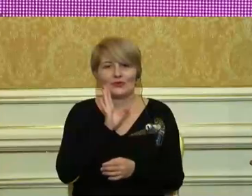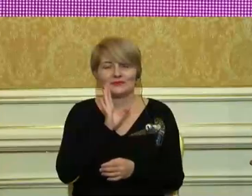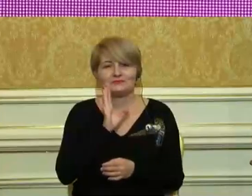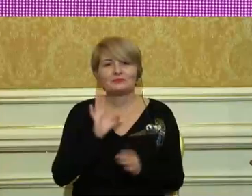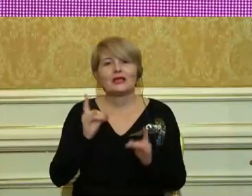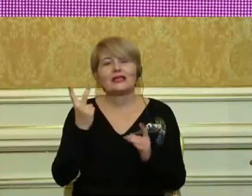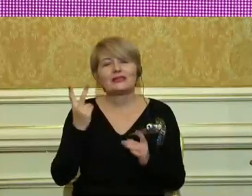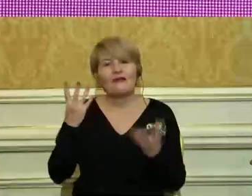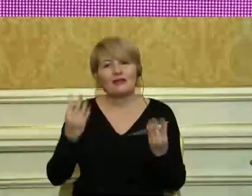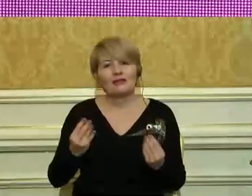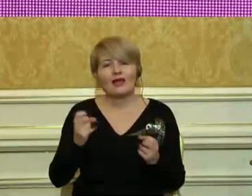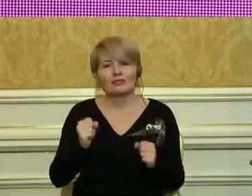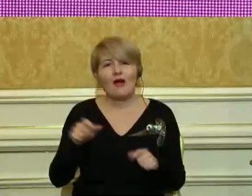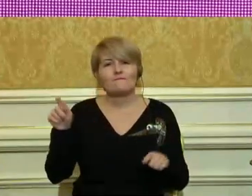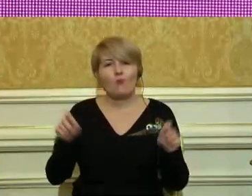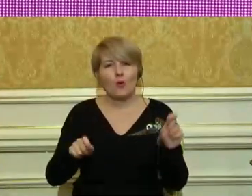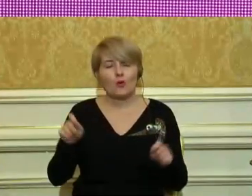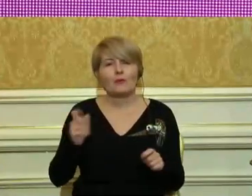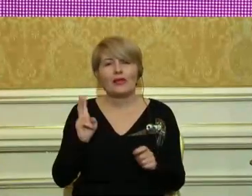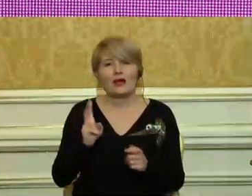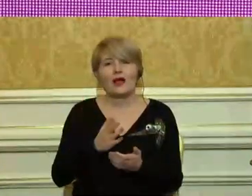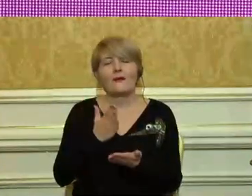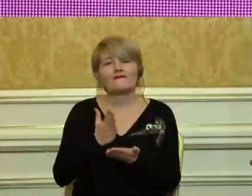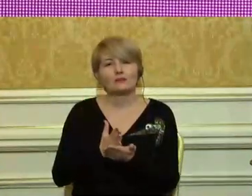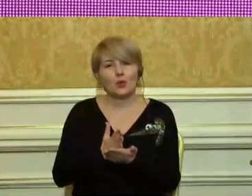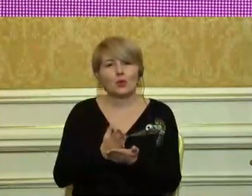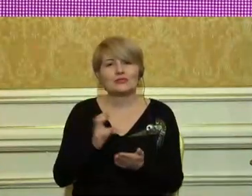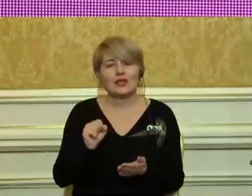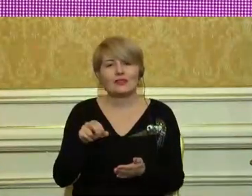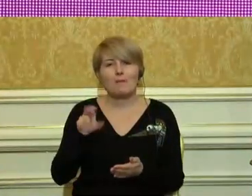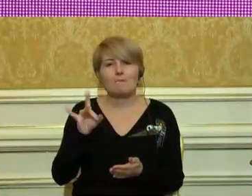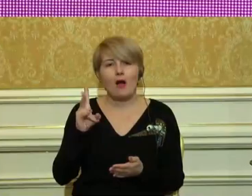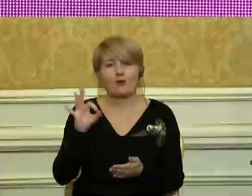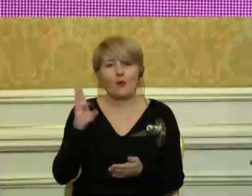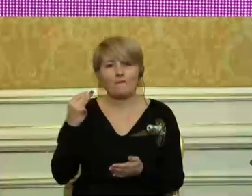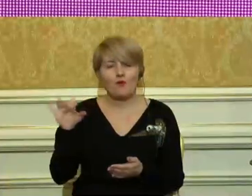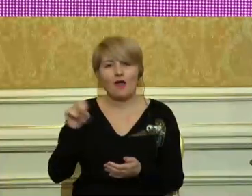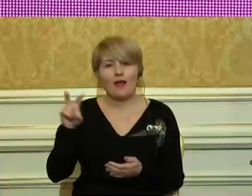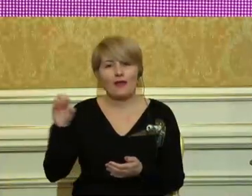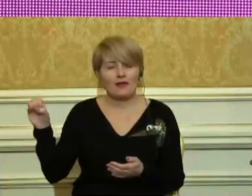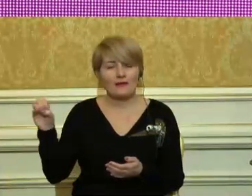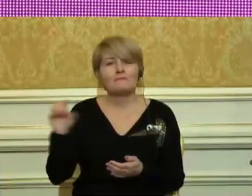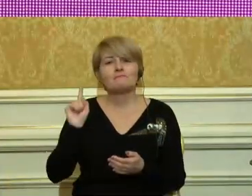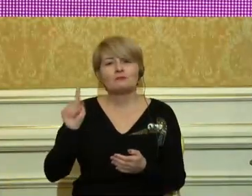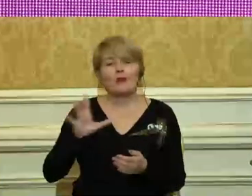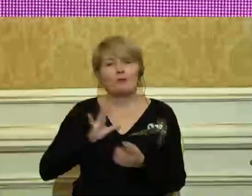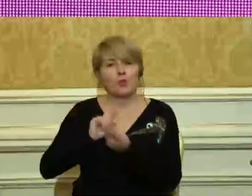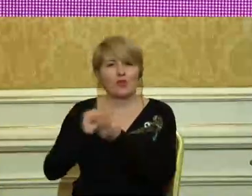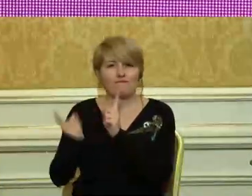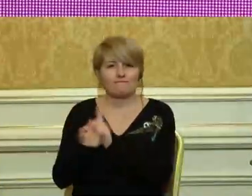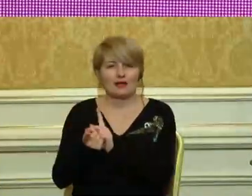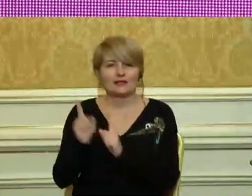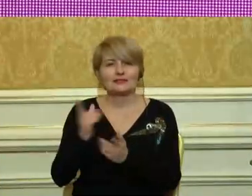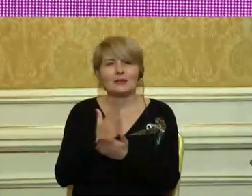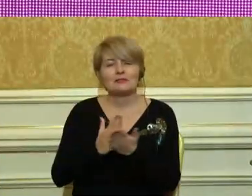our whole are women. And 2 days ago, we had the forum, the third forum of regions. So we had